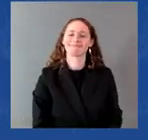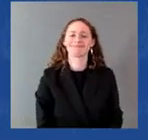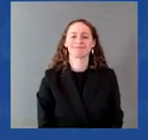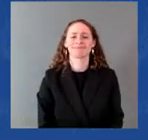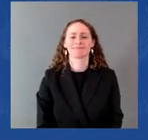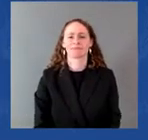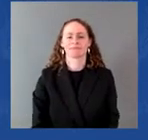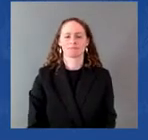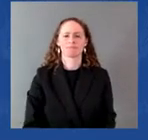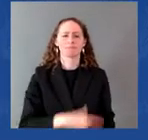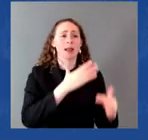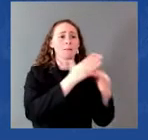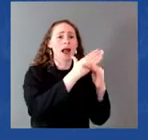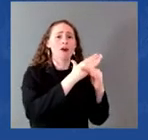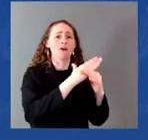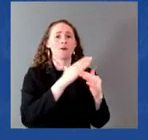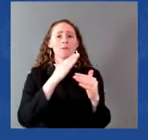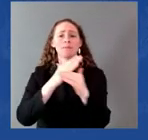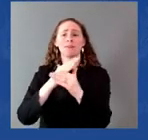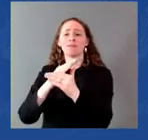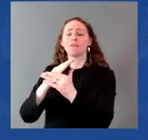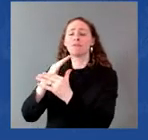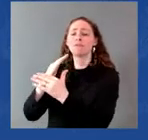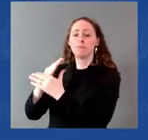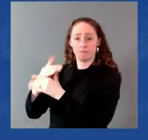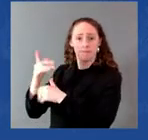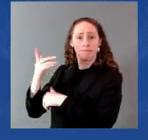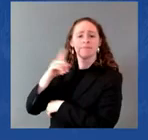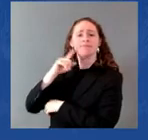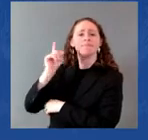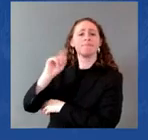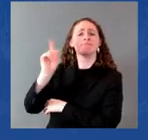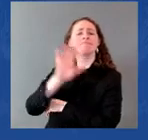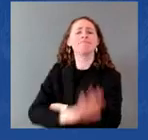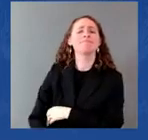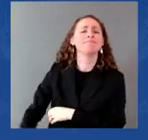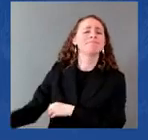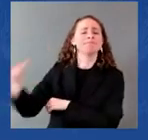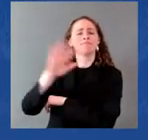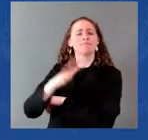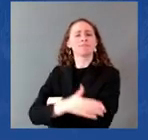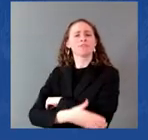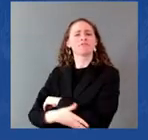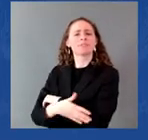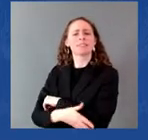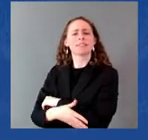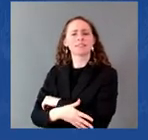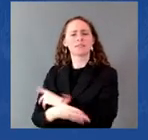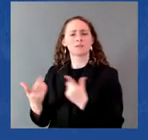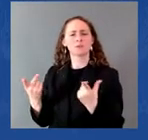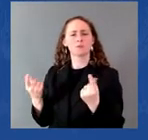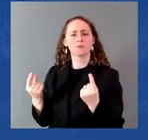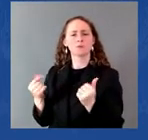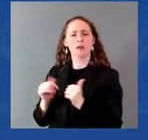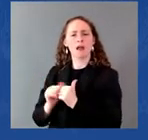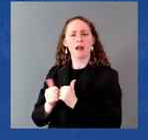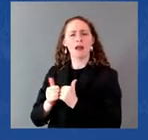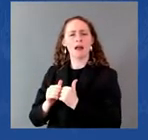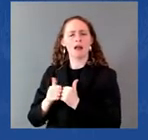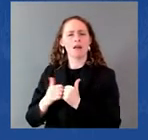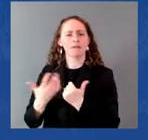soul of America because Motown set the beat of America. So I want to thank you, Barry, really. Thank you, thank you, thank you.